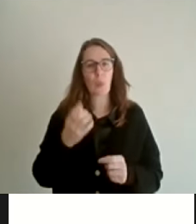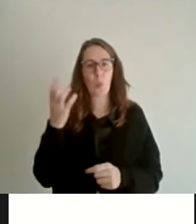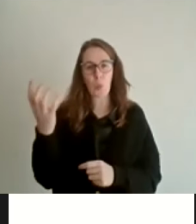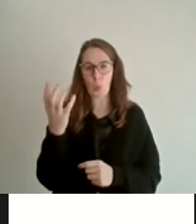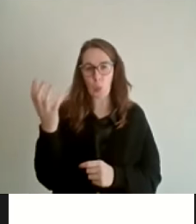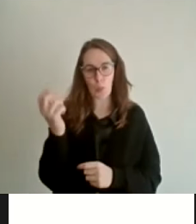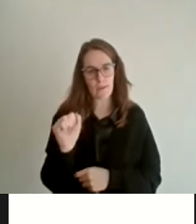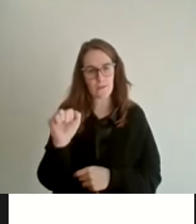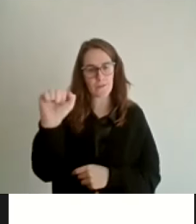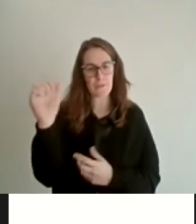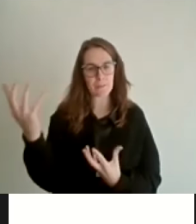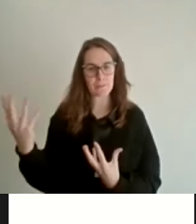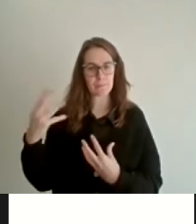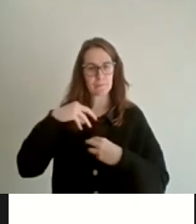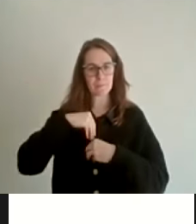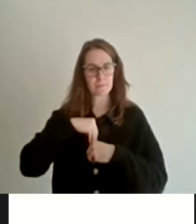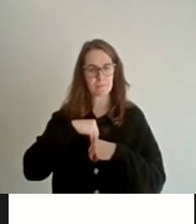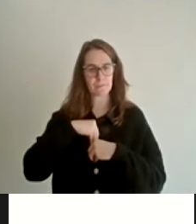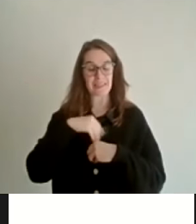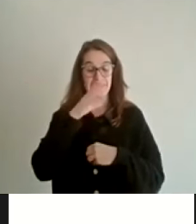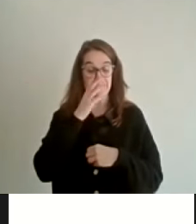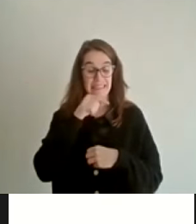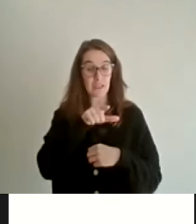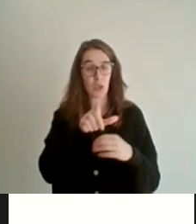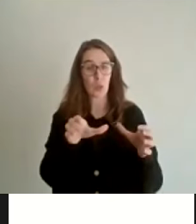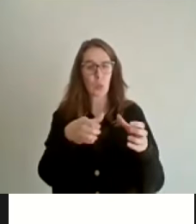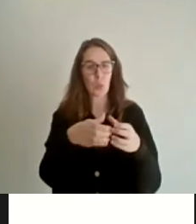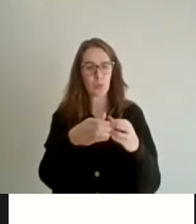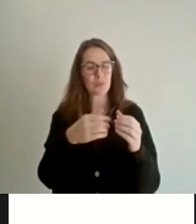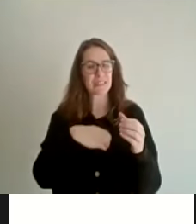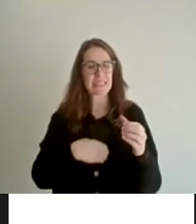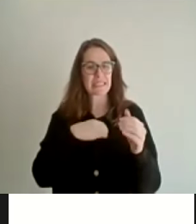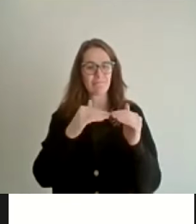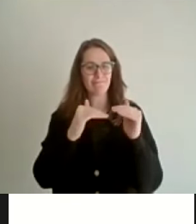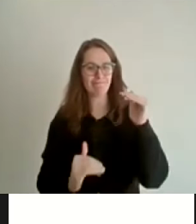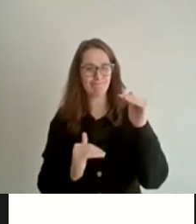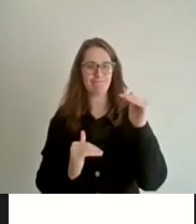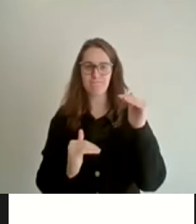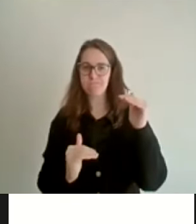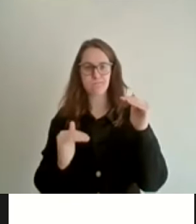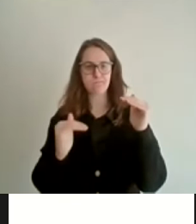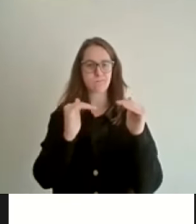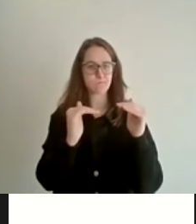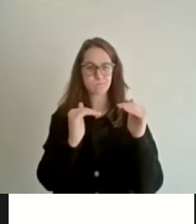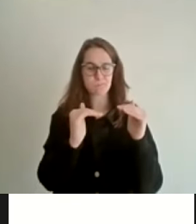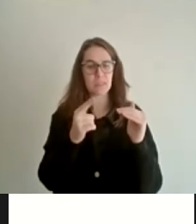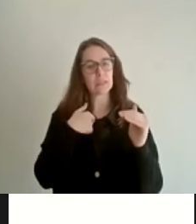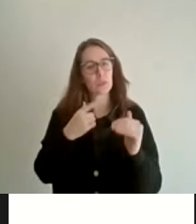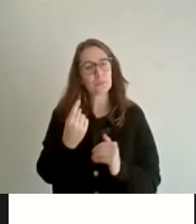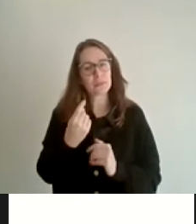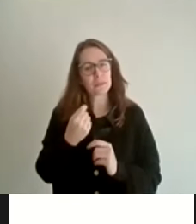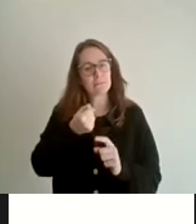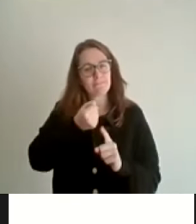members of underrepresented groups on an equal terms. and fight